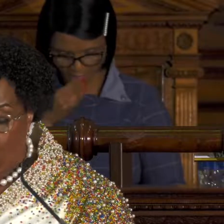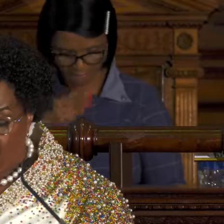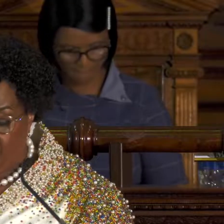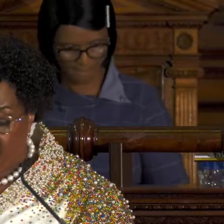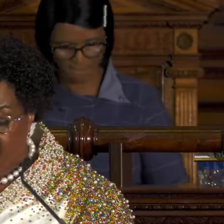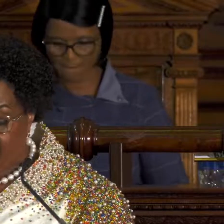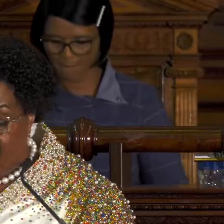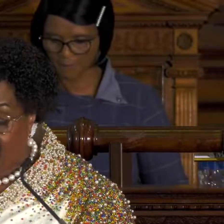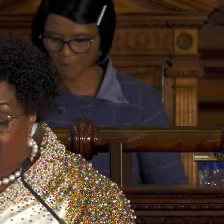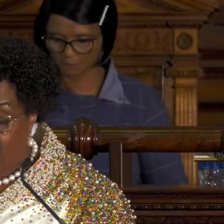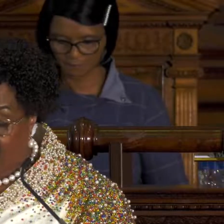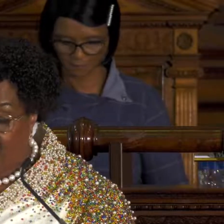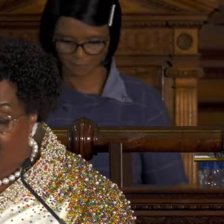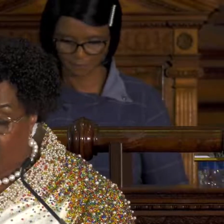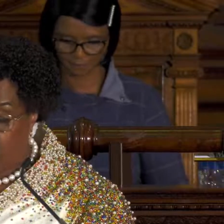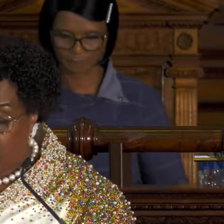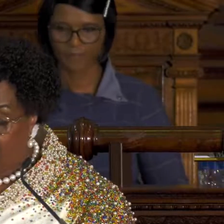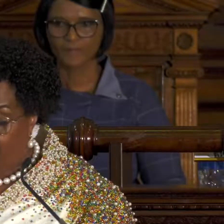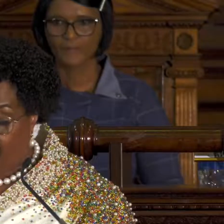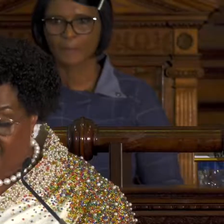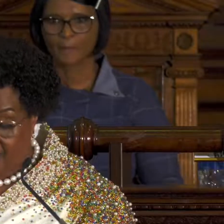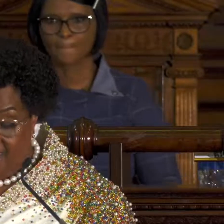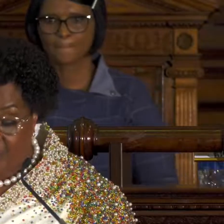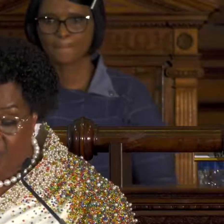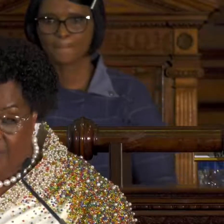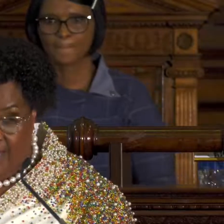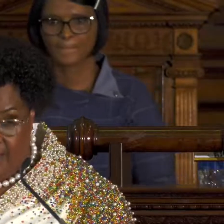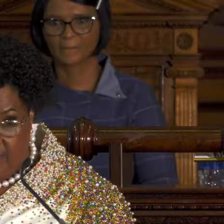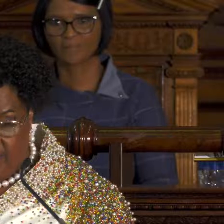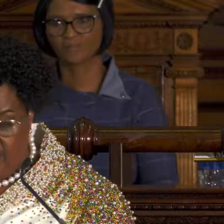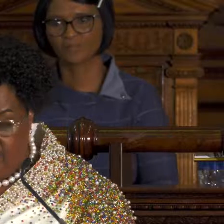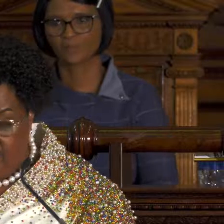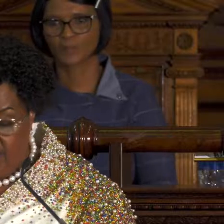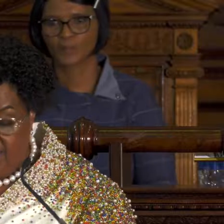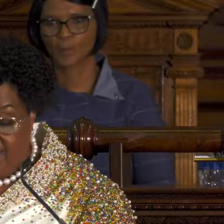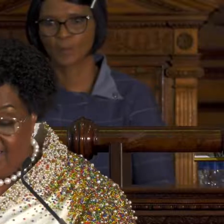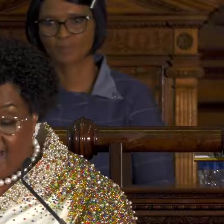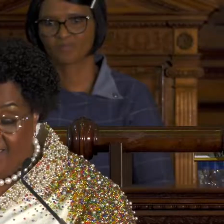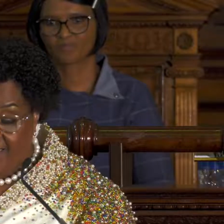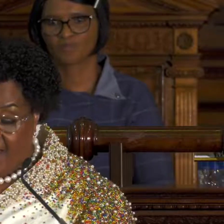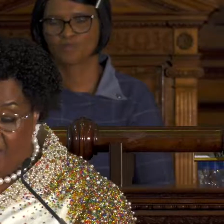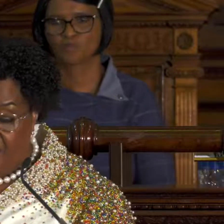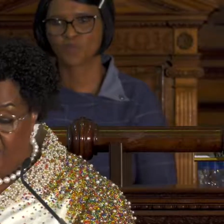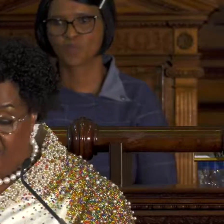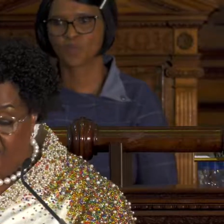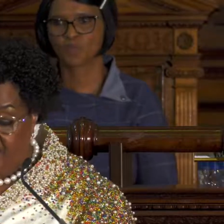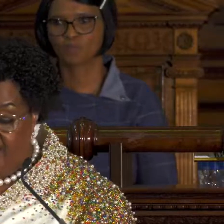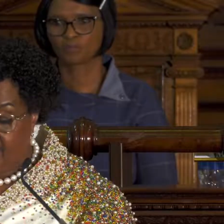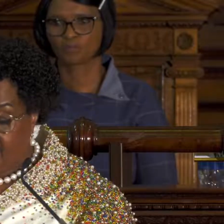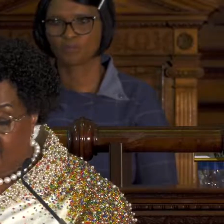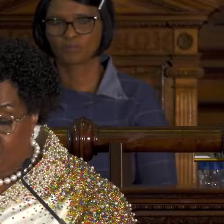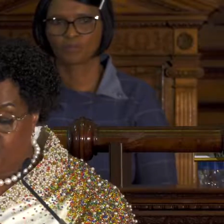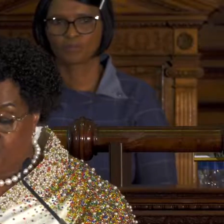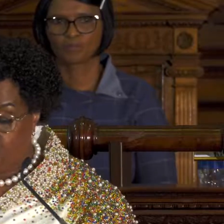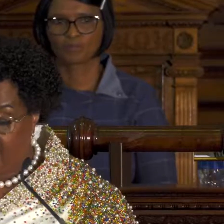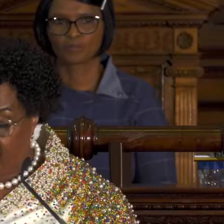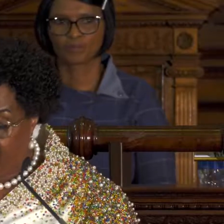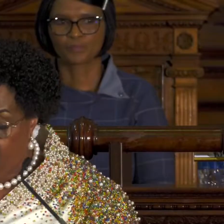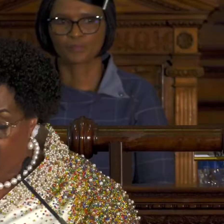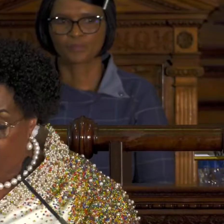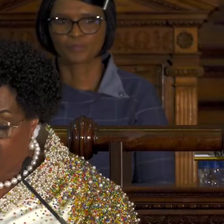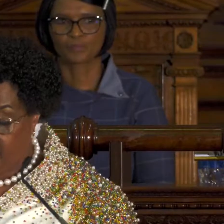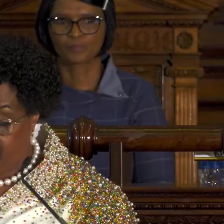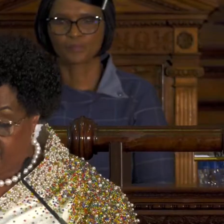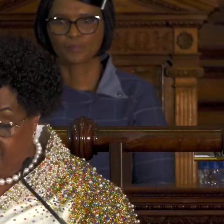we are confident that this budget vote we are presenting today signals a benefiting tribute to